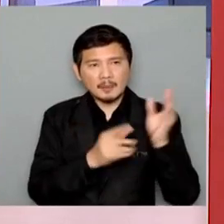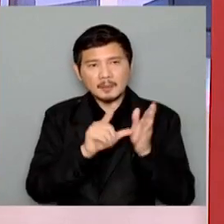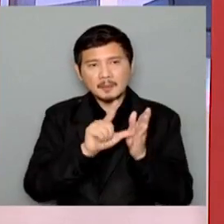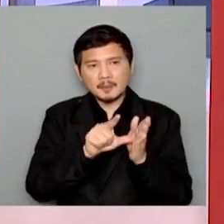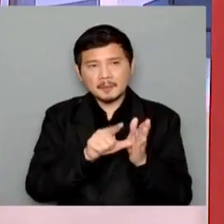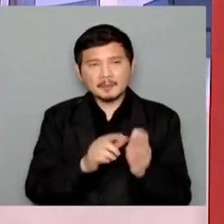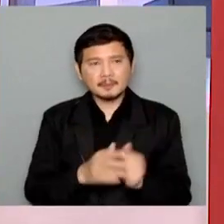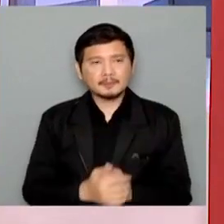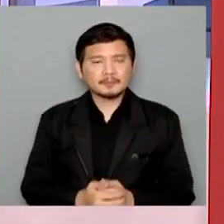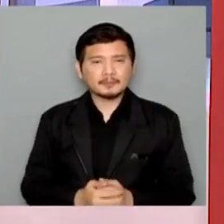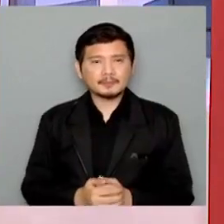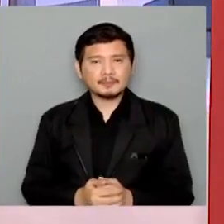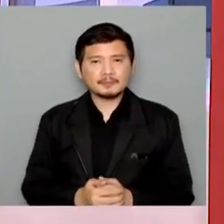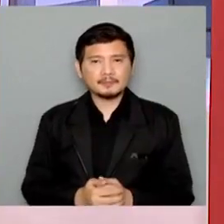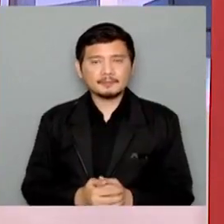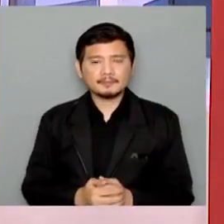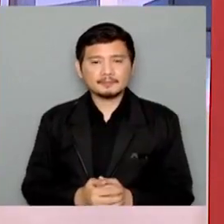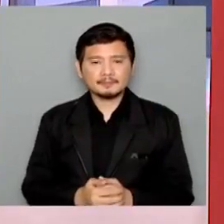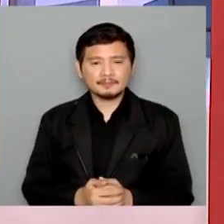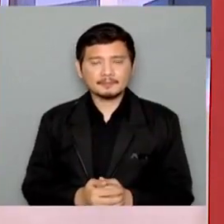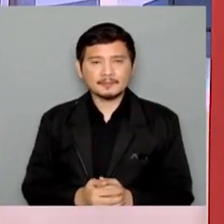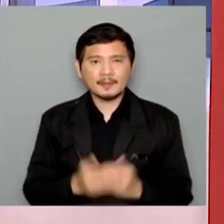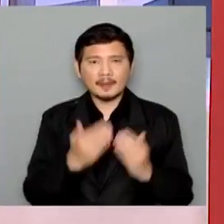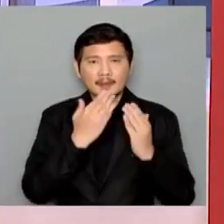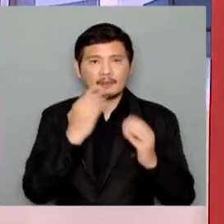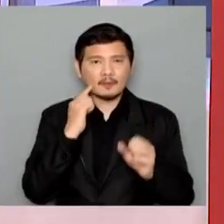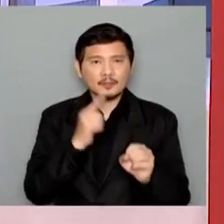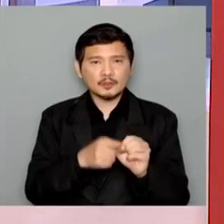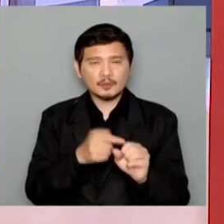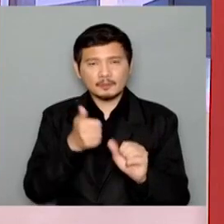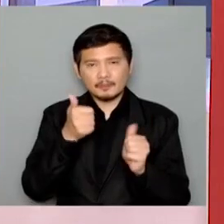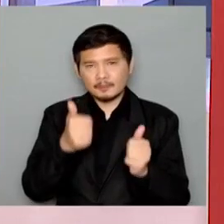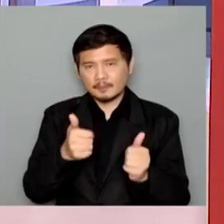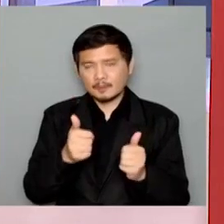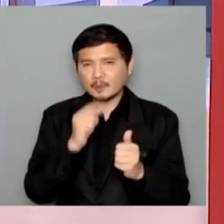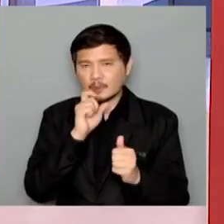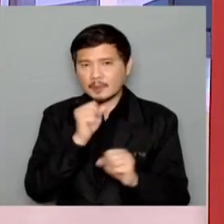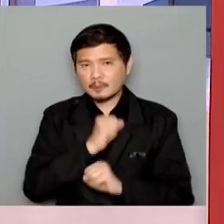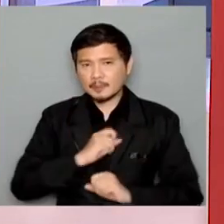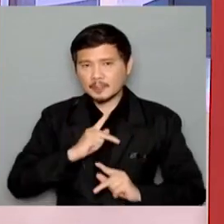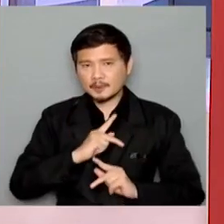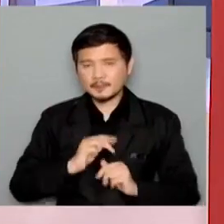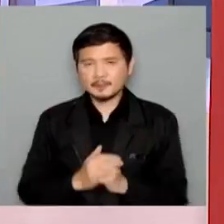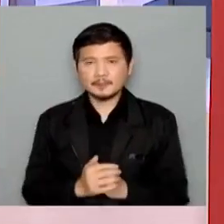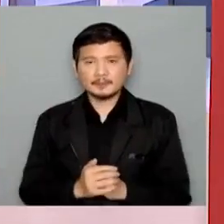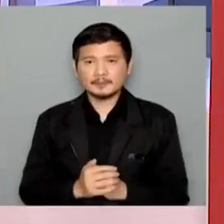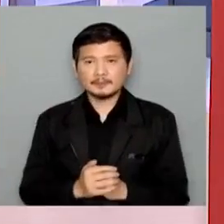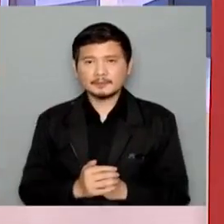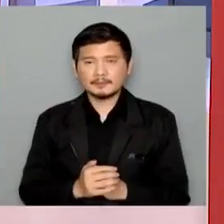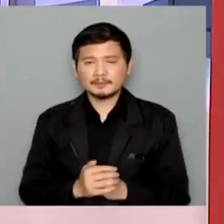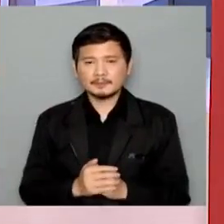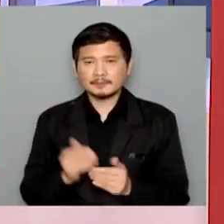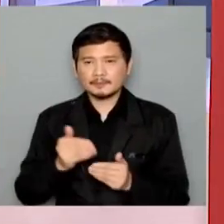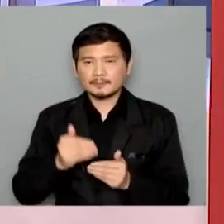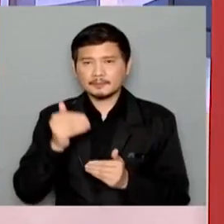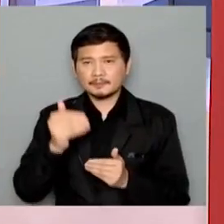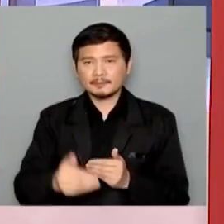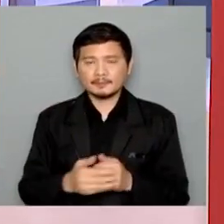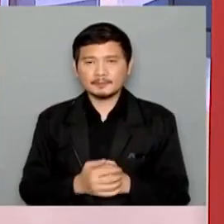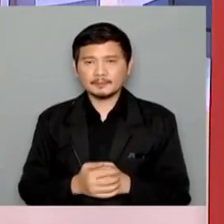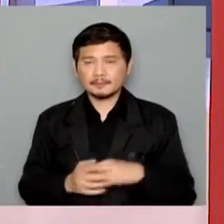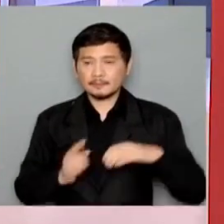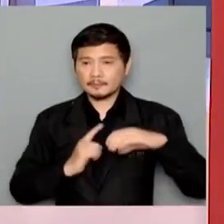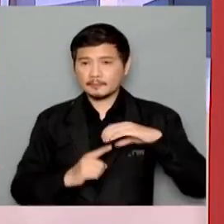in our succeeding newscast. In the meantime, thanks for joining us this afternoon. Really appreciate it. Back here in the newsroom, ABS-CBN and the